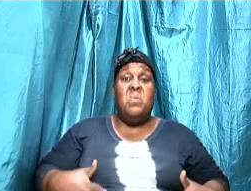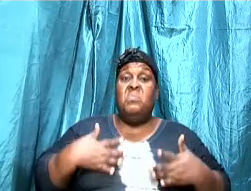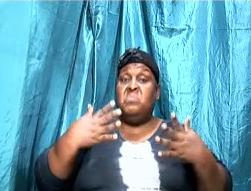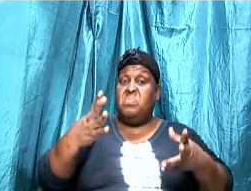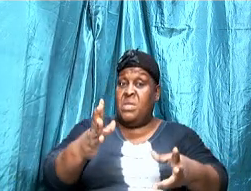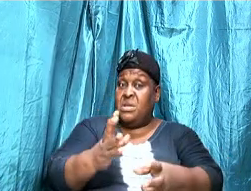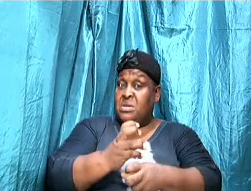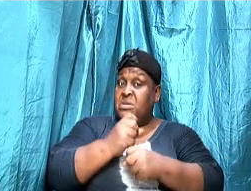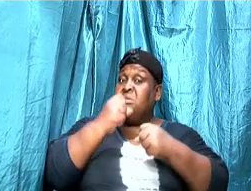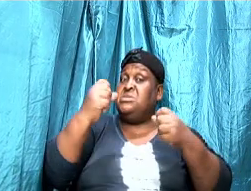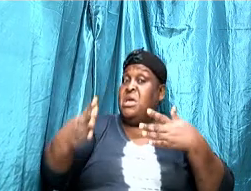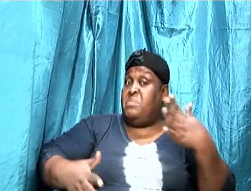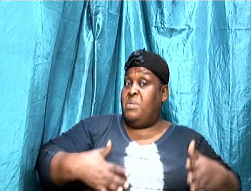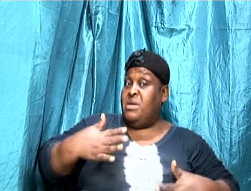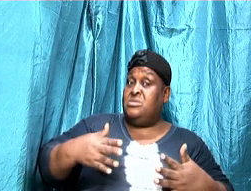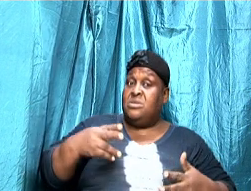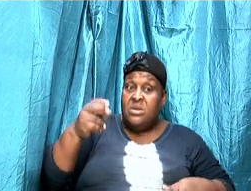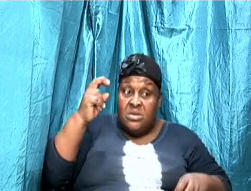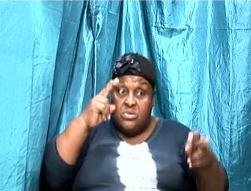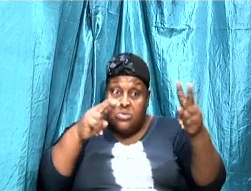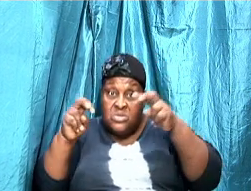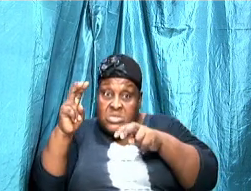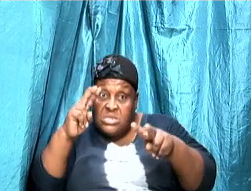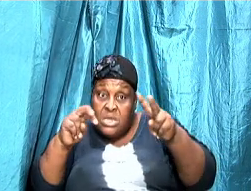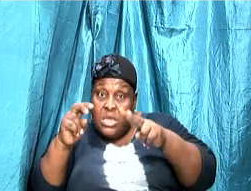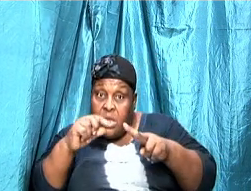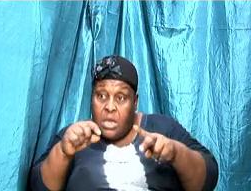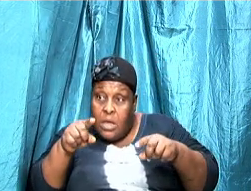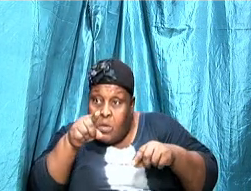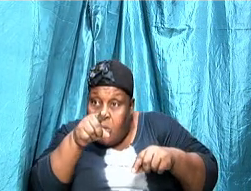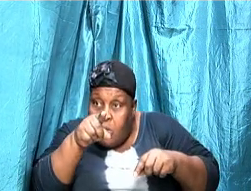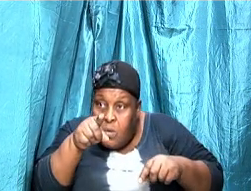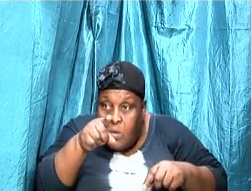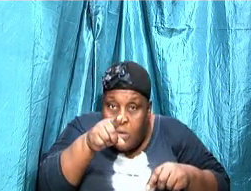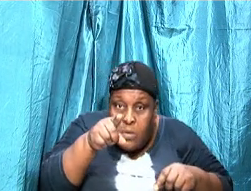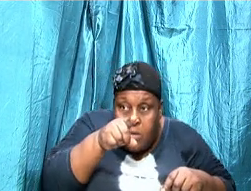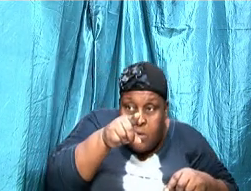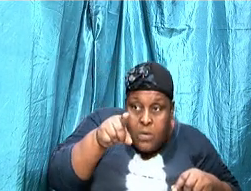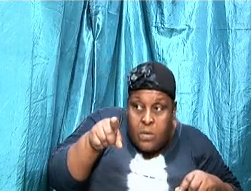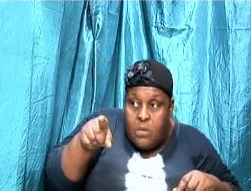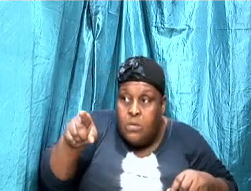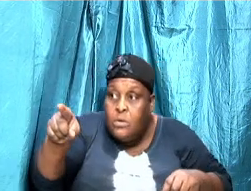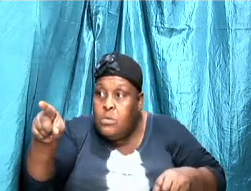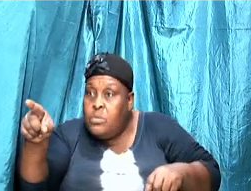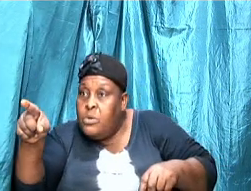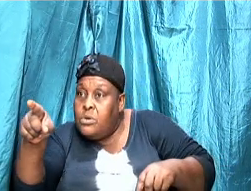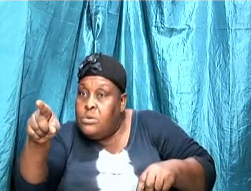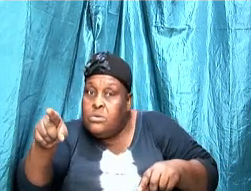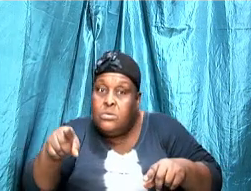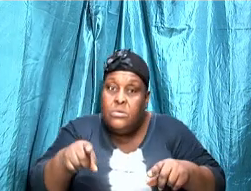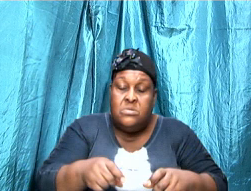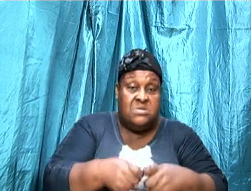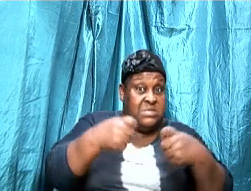pleasure in seeking out and pointing out sin in other people's lives.